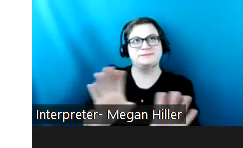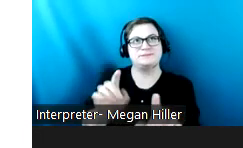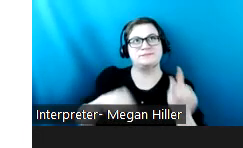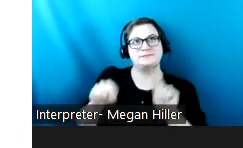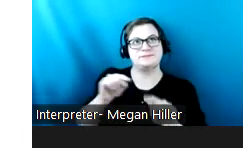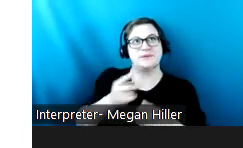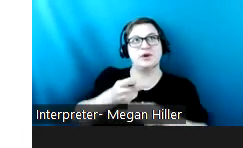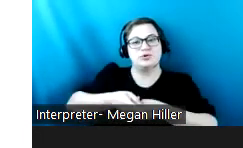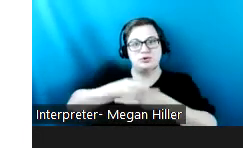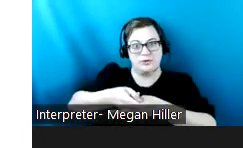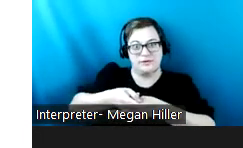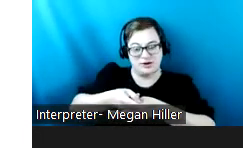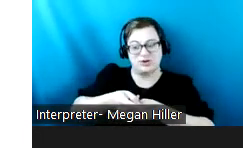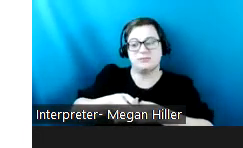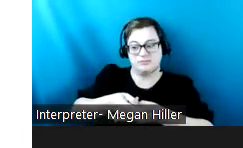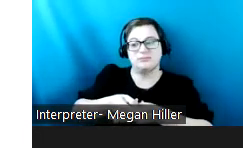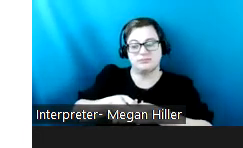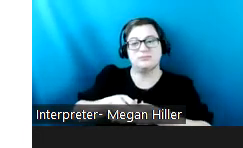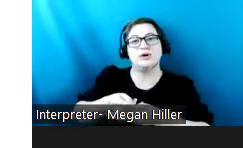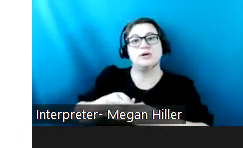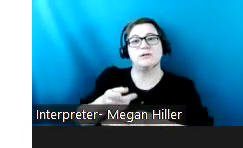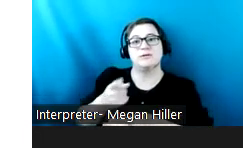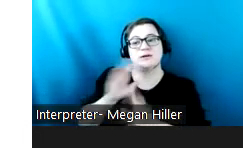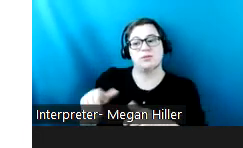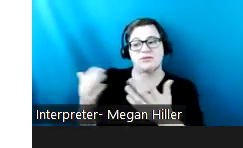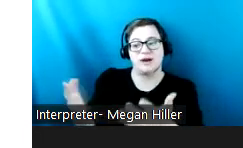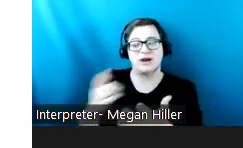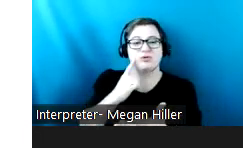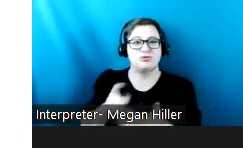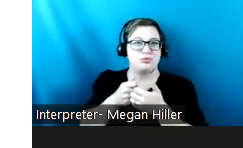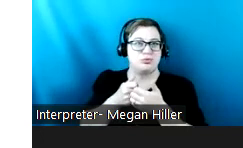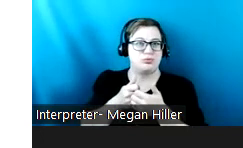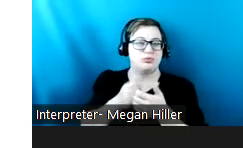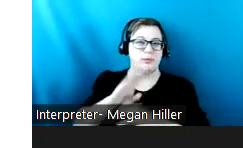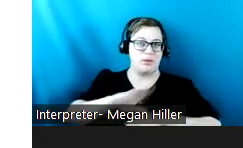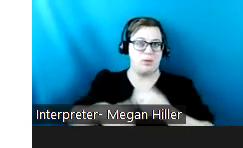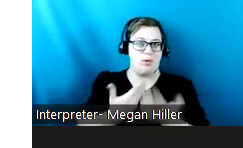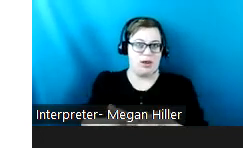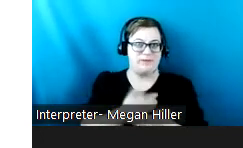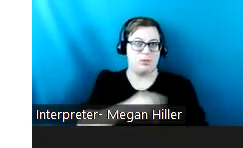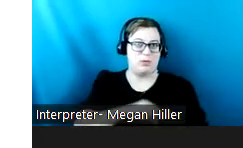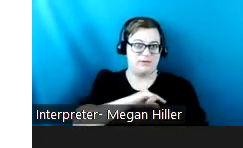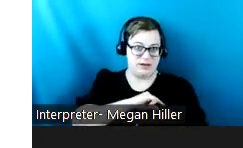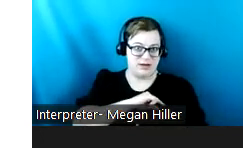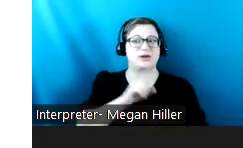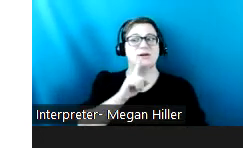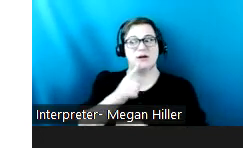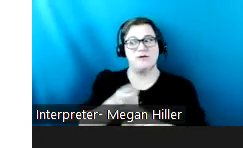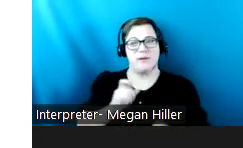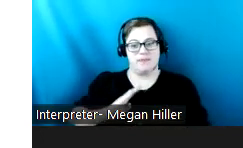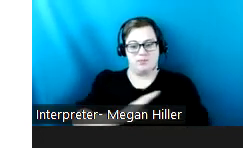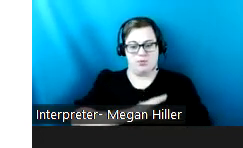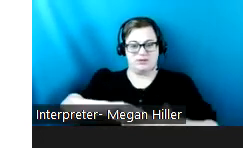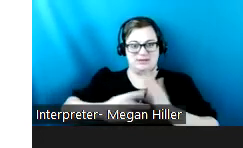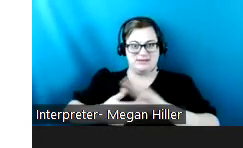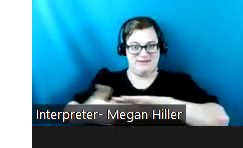supervision that is received to meet the standard qualifications for supervision as defined by a practice board and standards in the